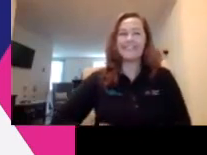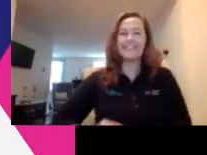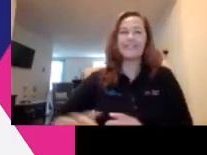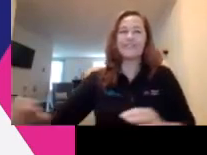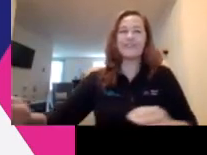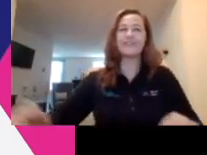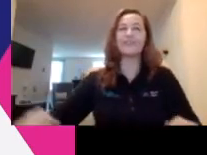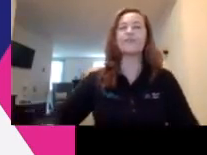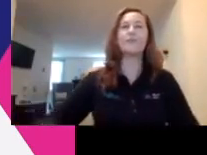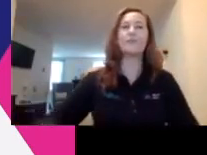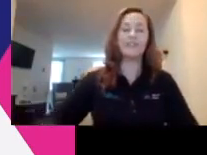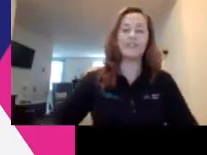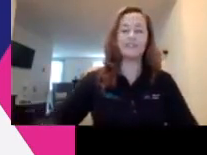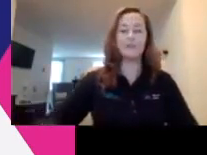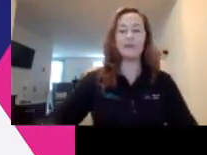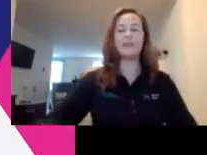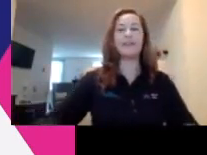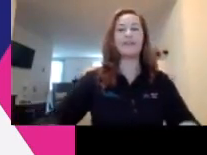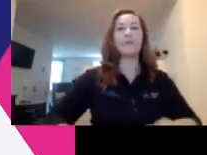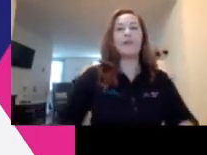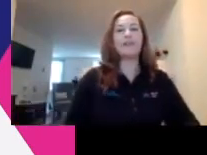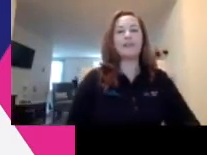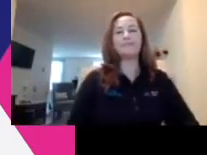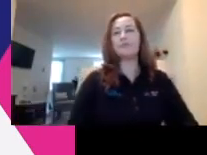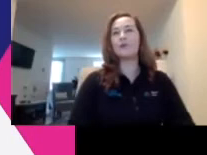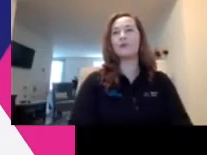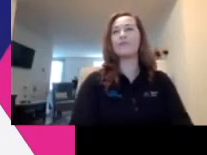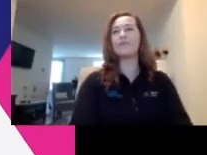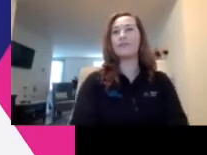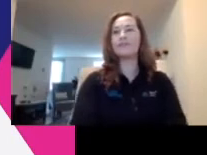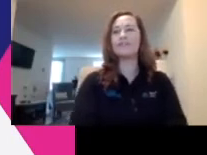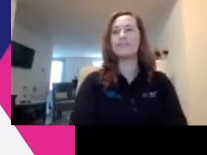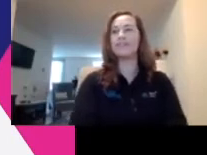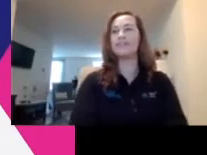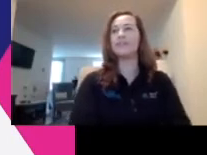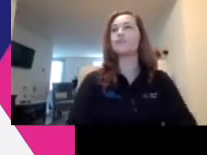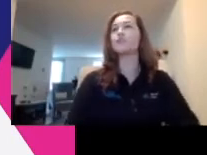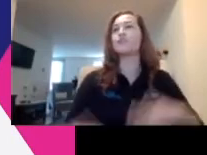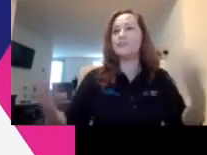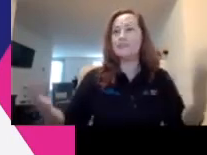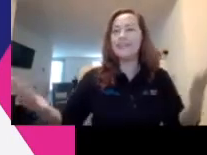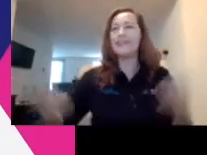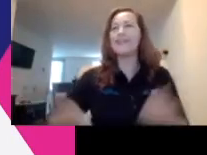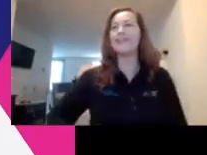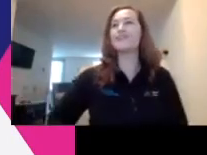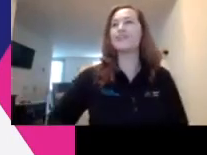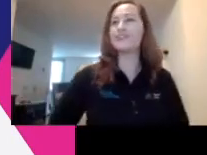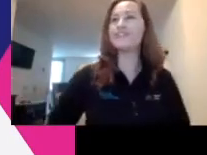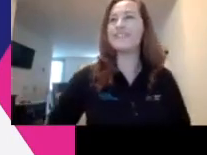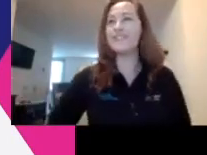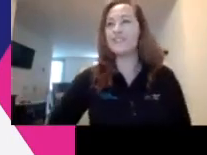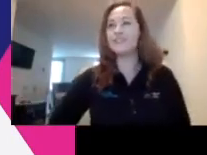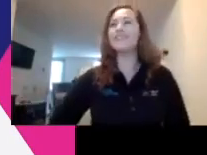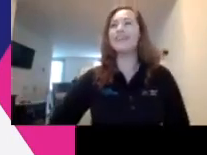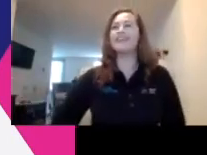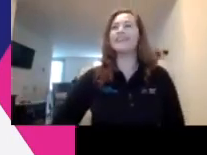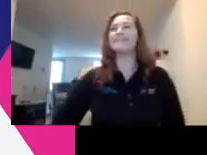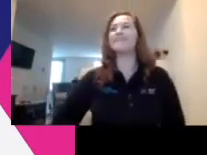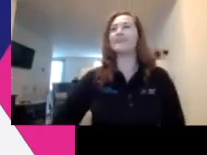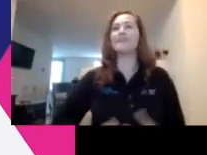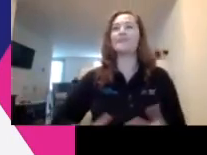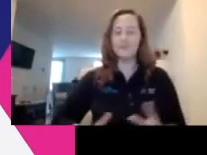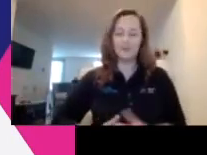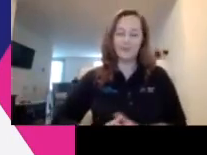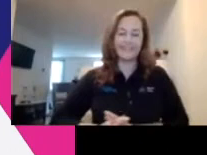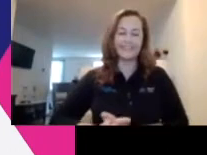you. Sure. Good morning, everyone, and welcome to our first virtual Lunch and Learn session.